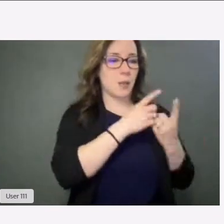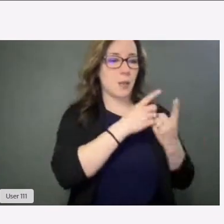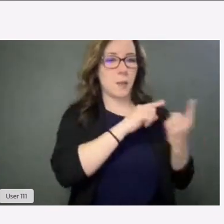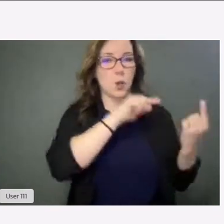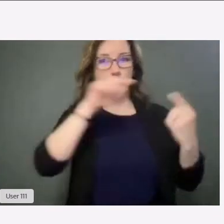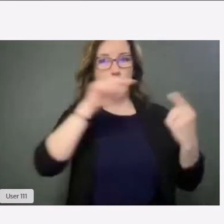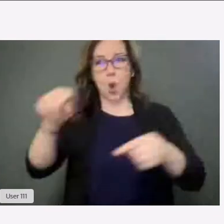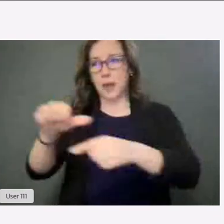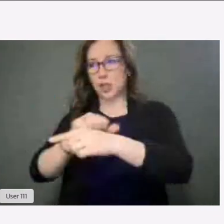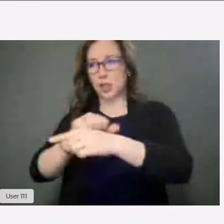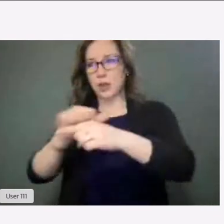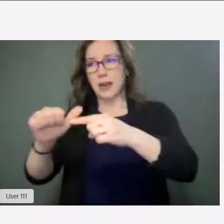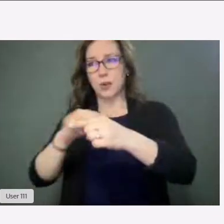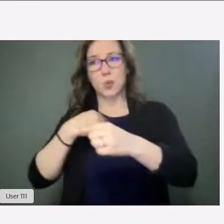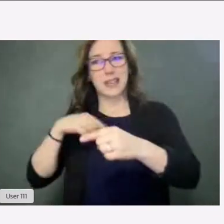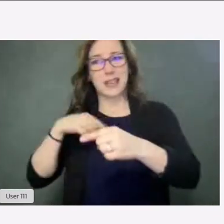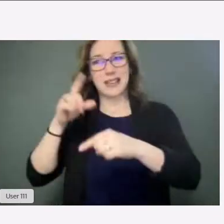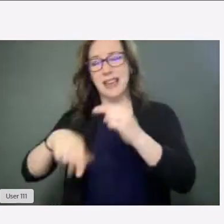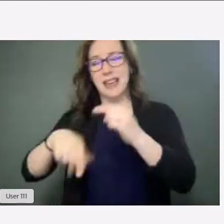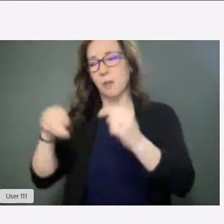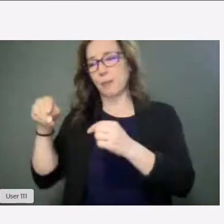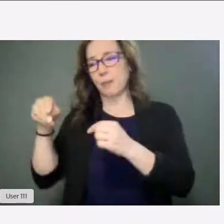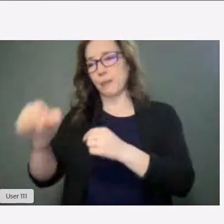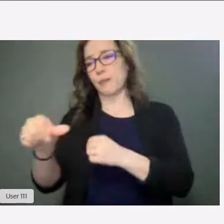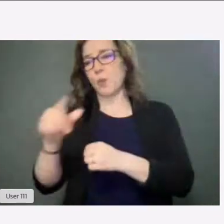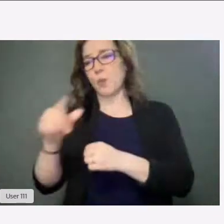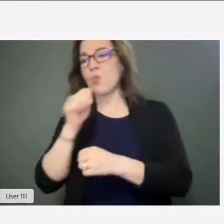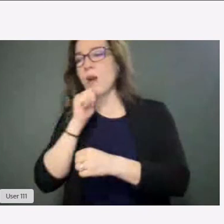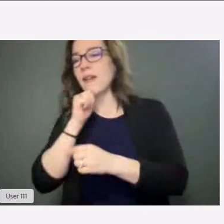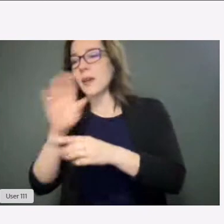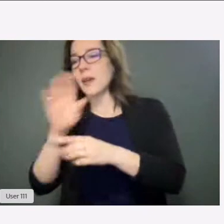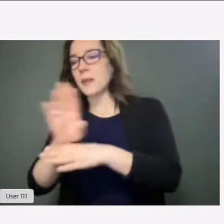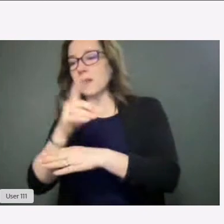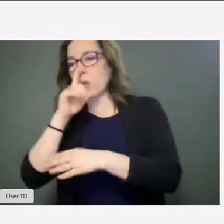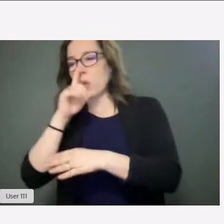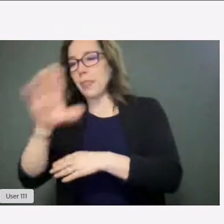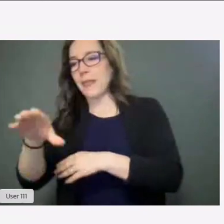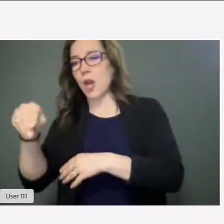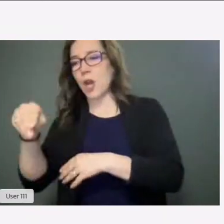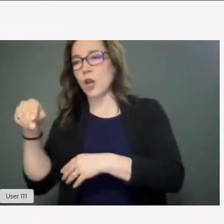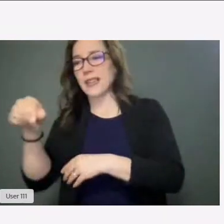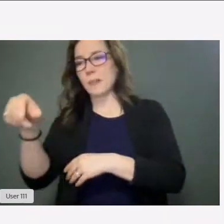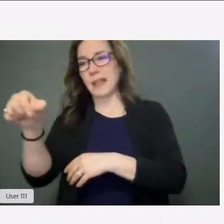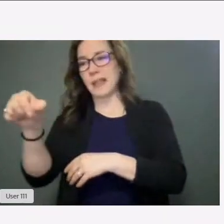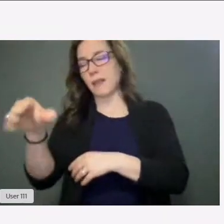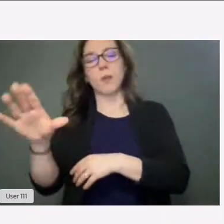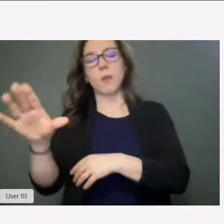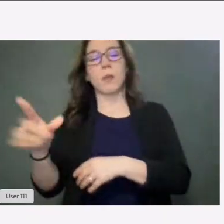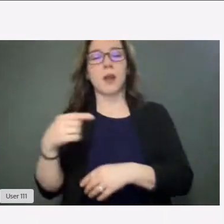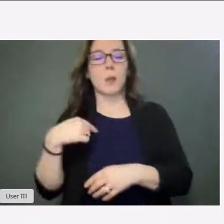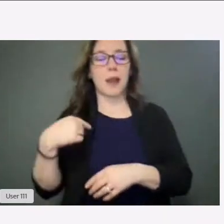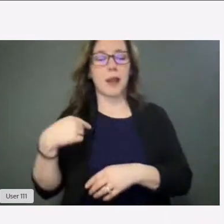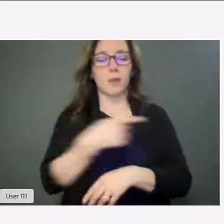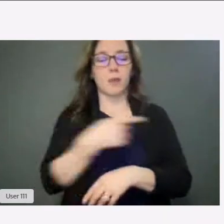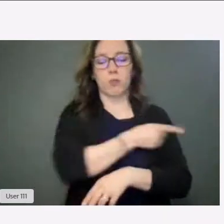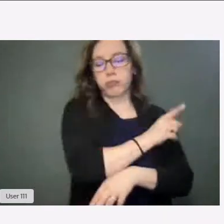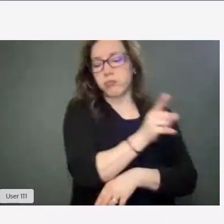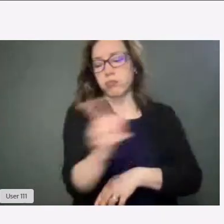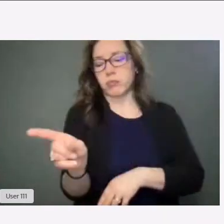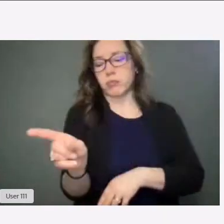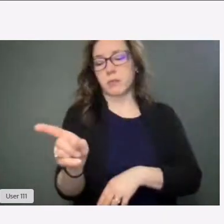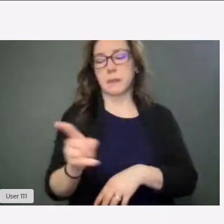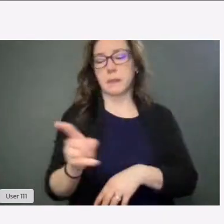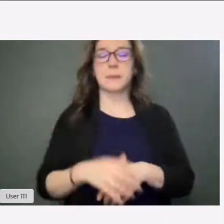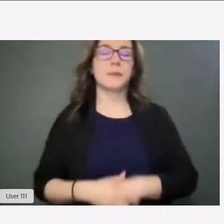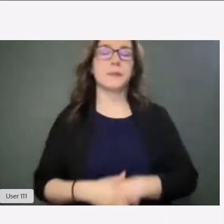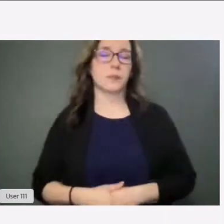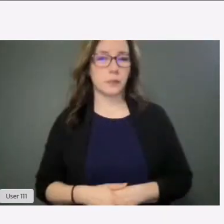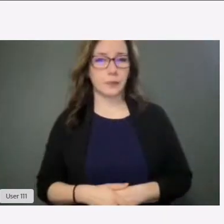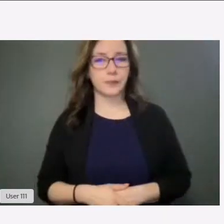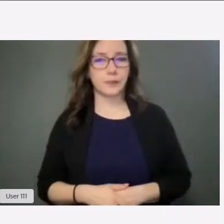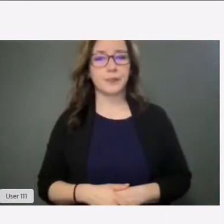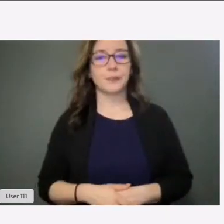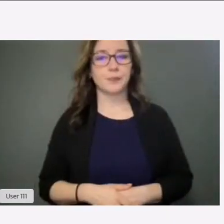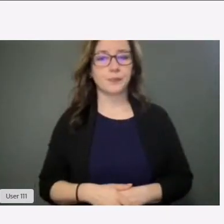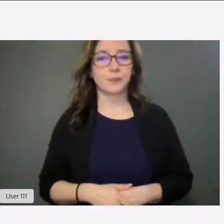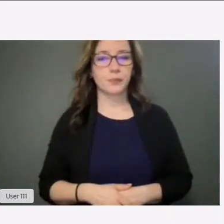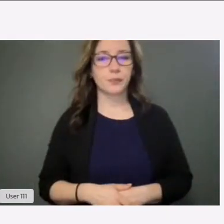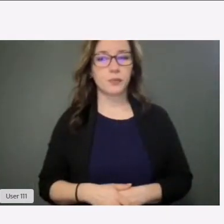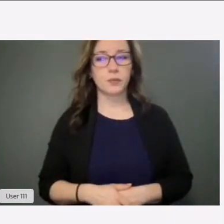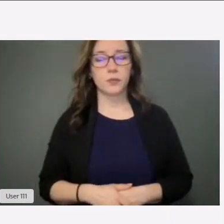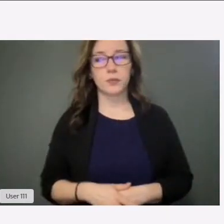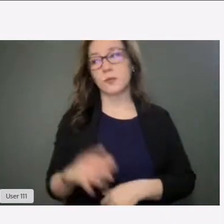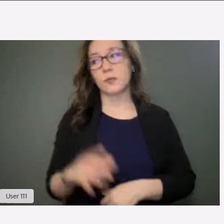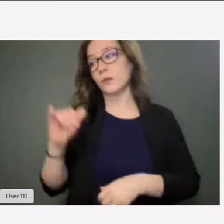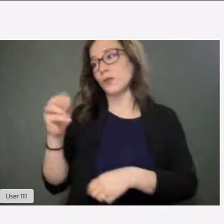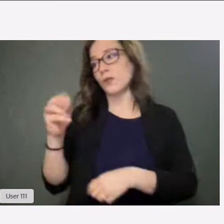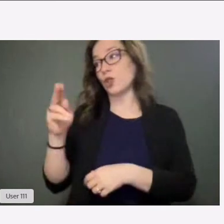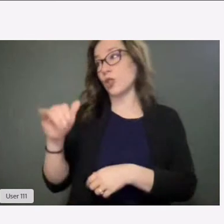But we could not reimburse the private business for any of their expenses through these programs. Okay. So,